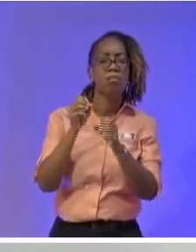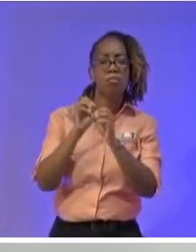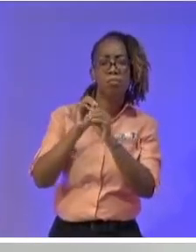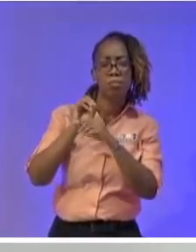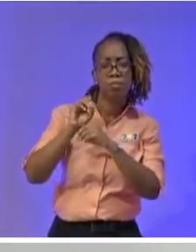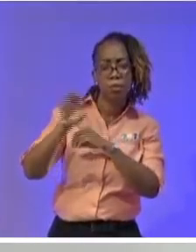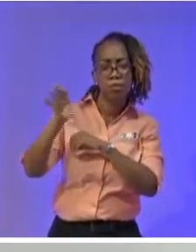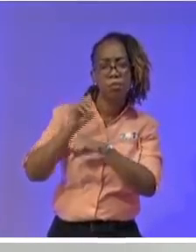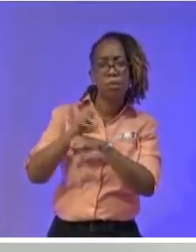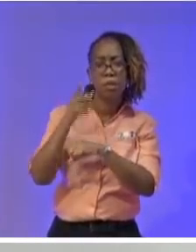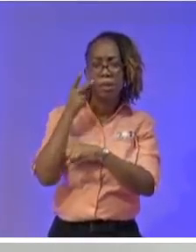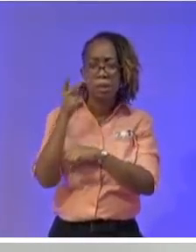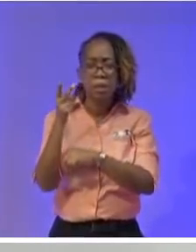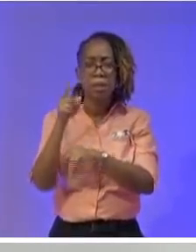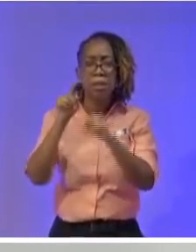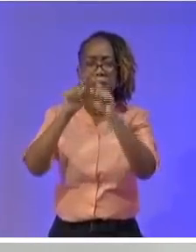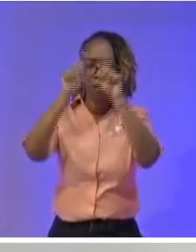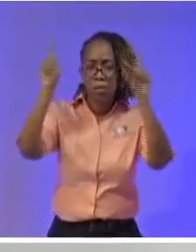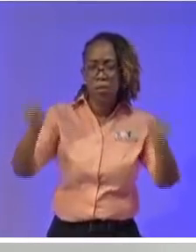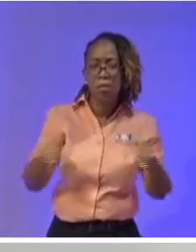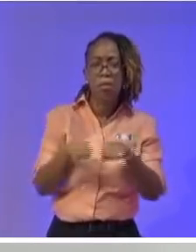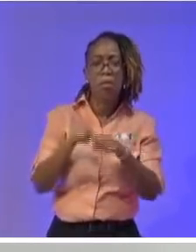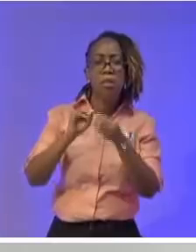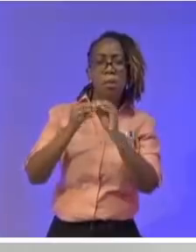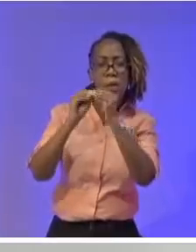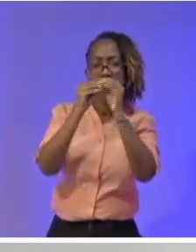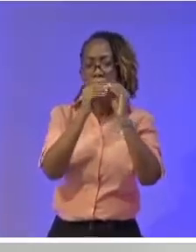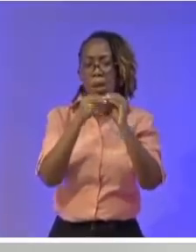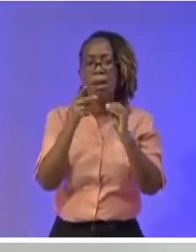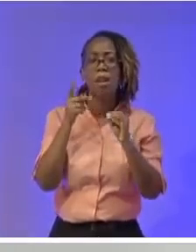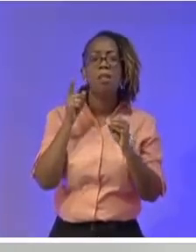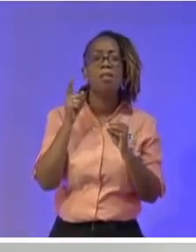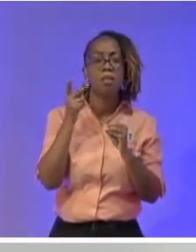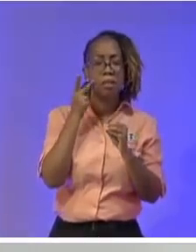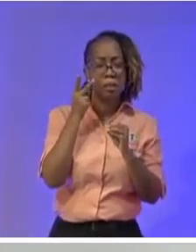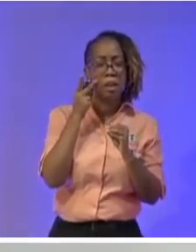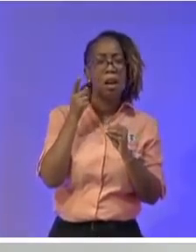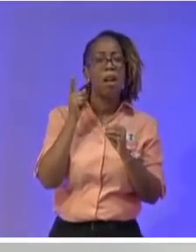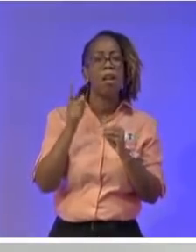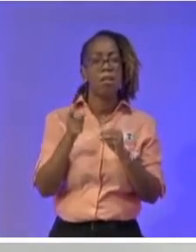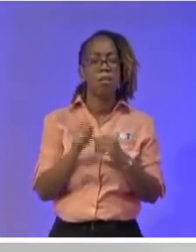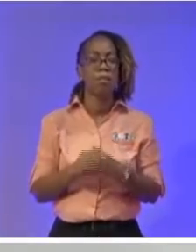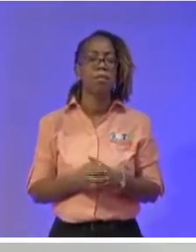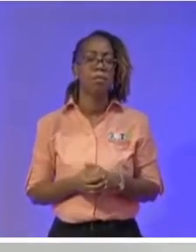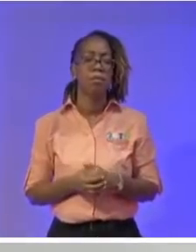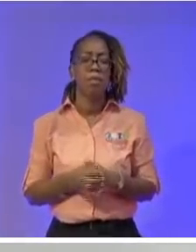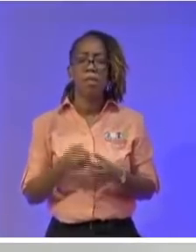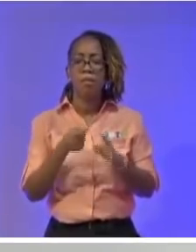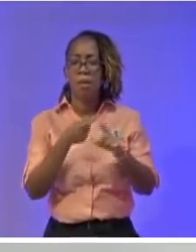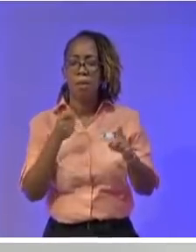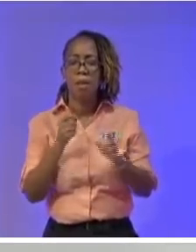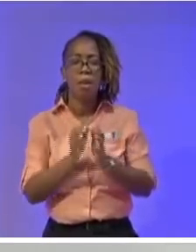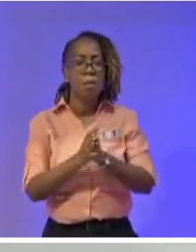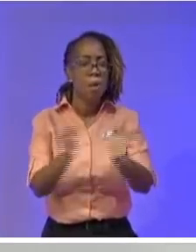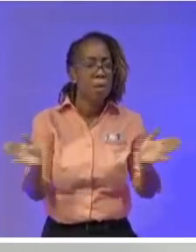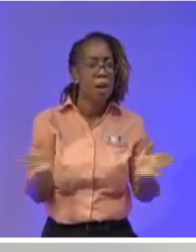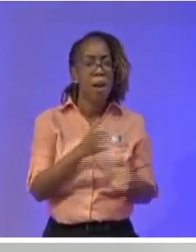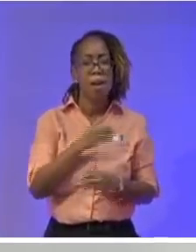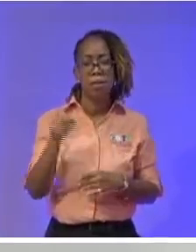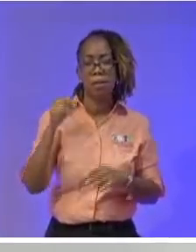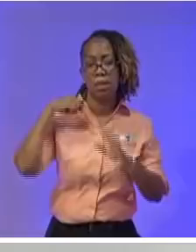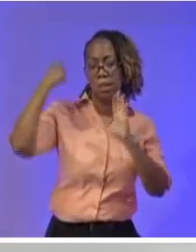have been getting feedback from the public and some members of the media, for which I'm grateful, that as the